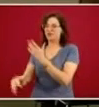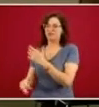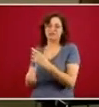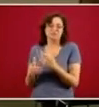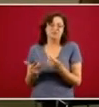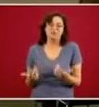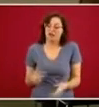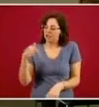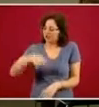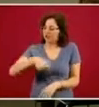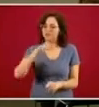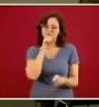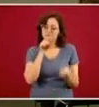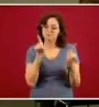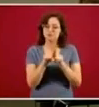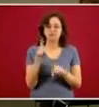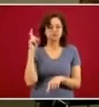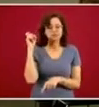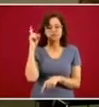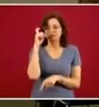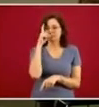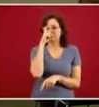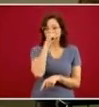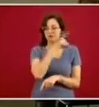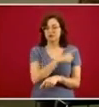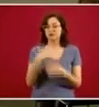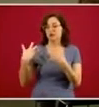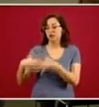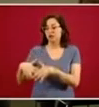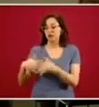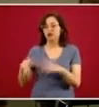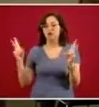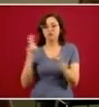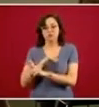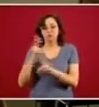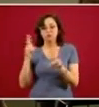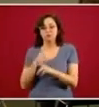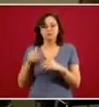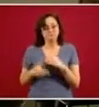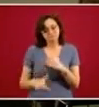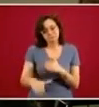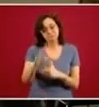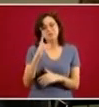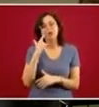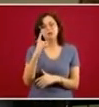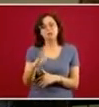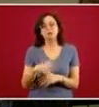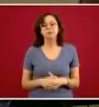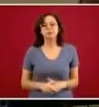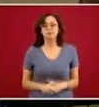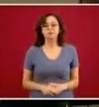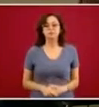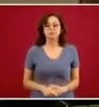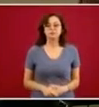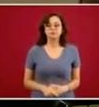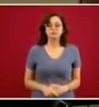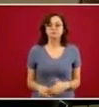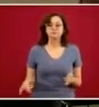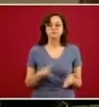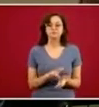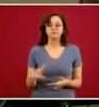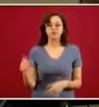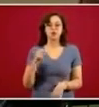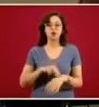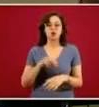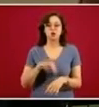experienced some difficulty to reach full availability, and this has happened all over the world. For example, with the